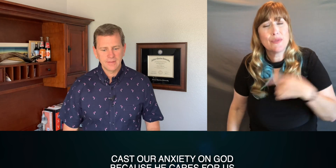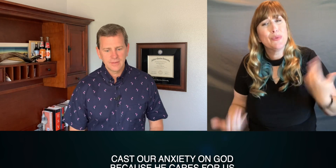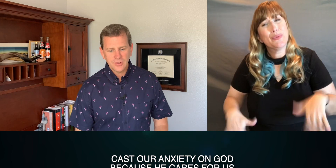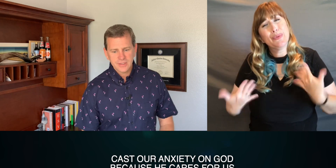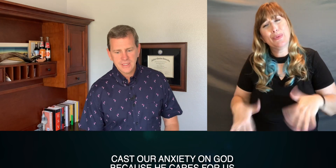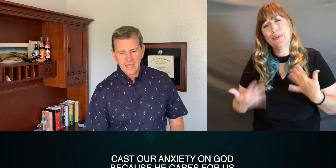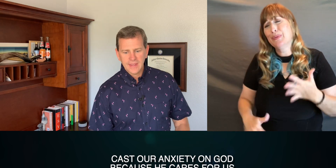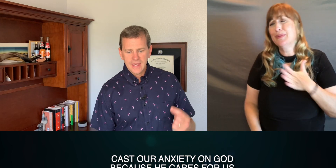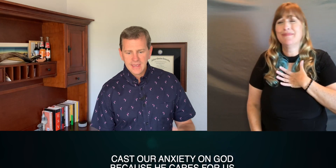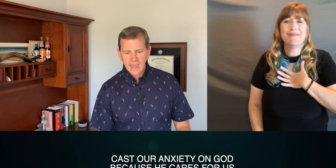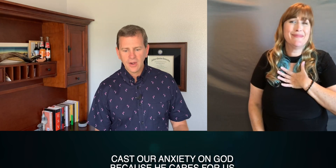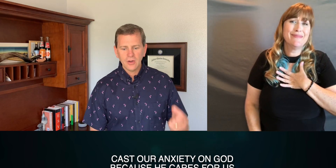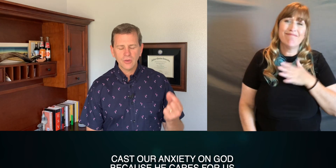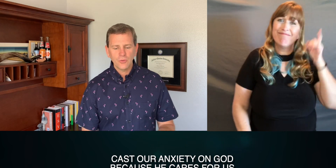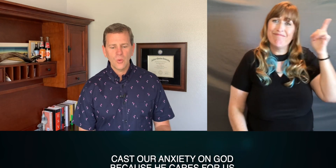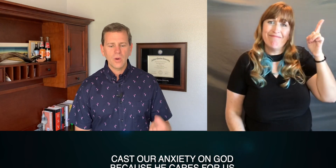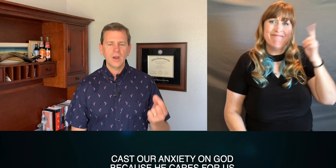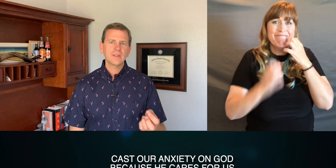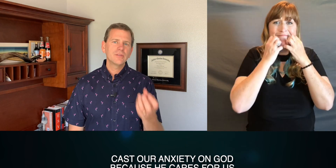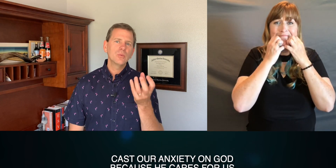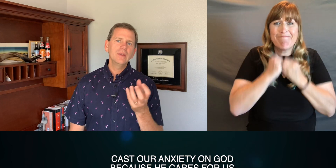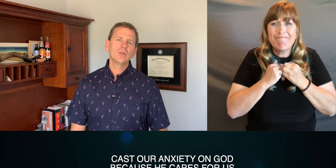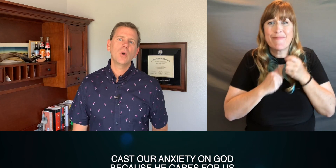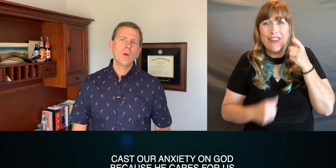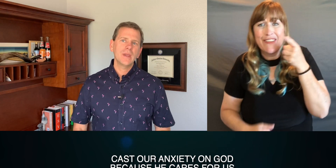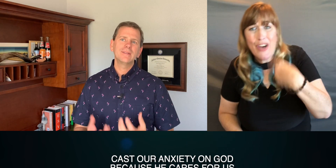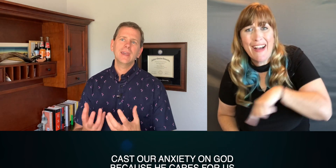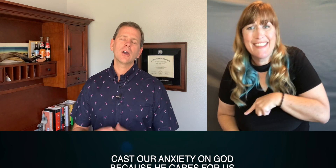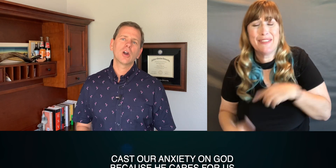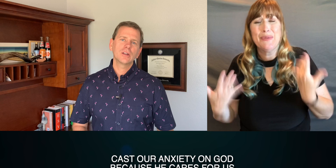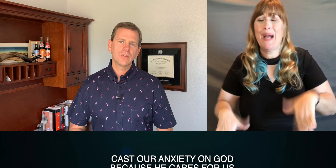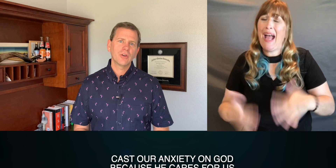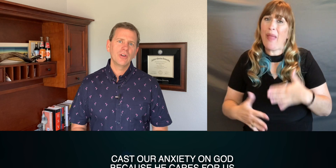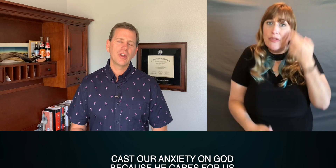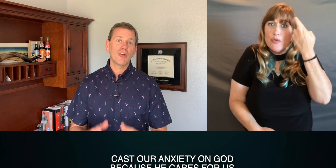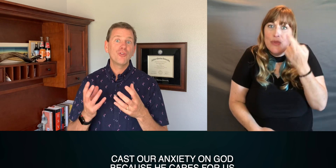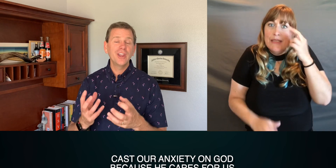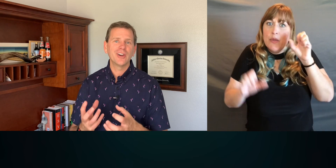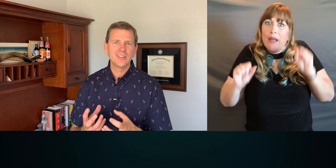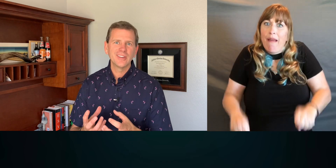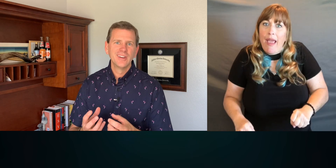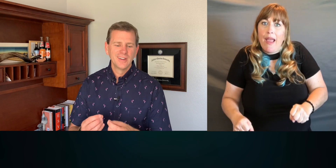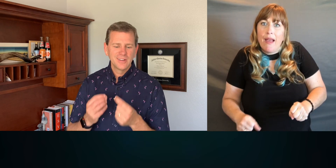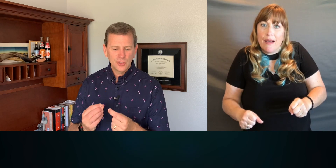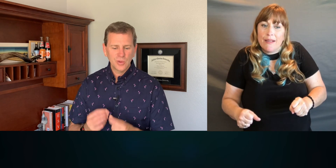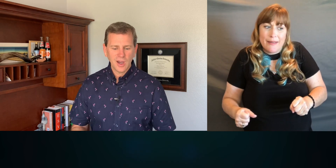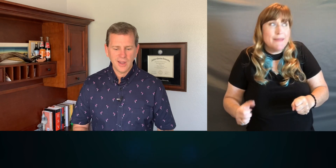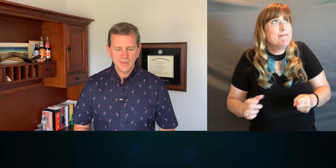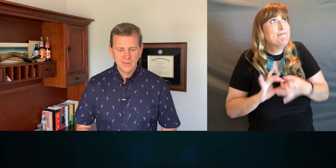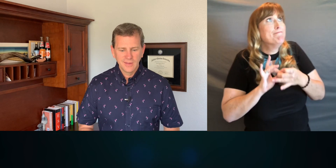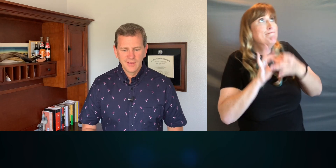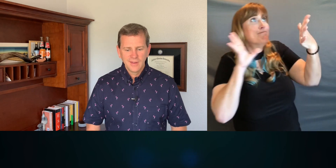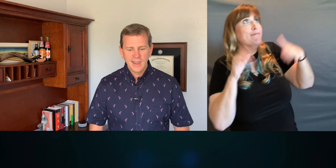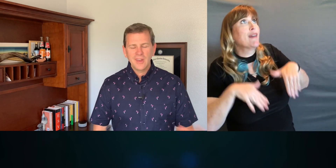statement to understand that he cares for us. That's the reason why we can take our concerns and our fears to